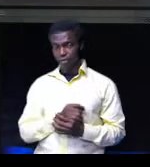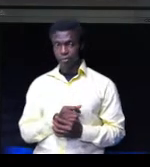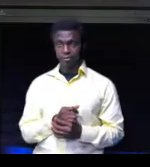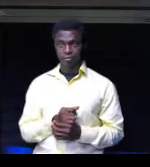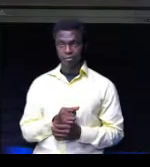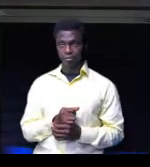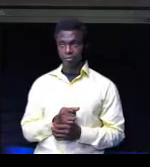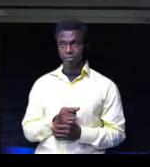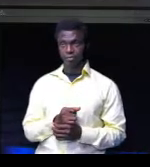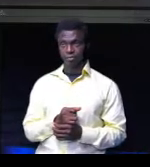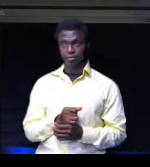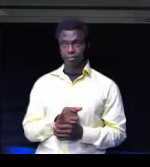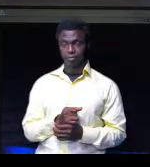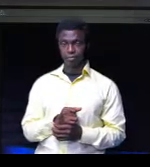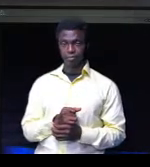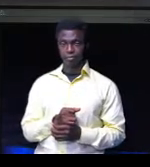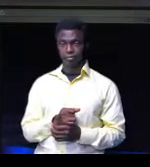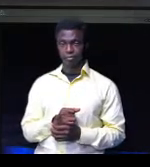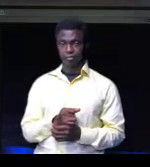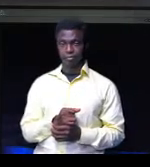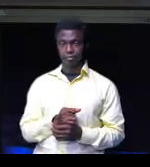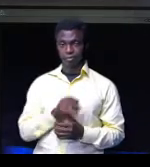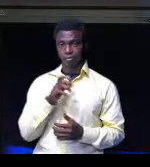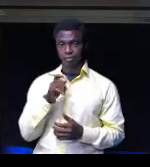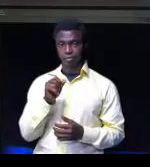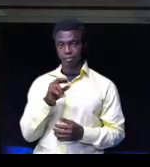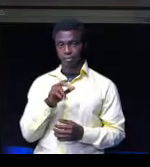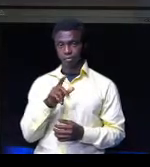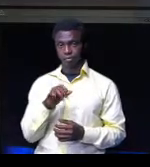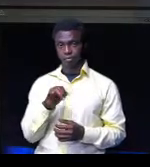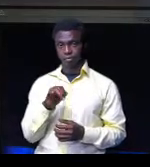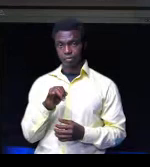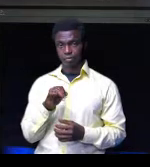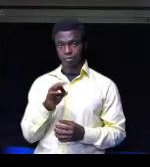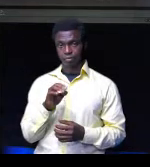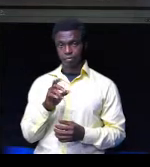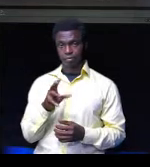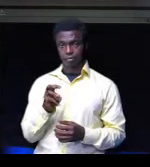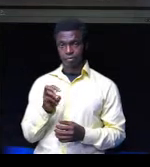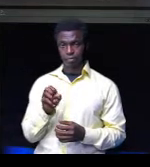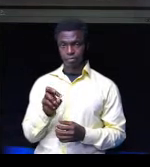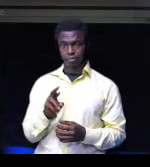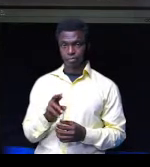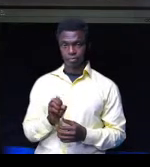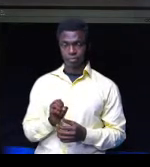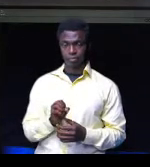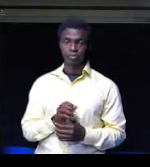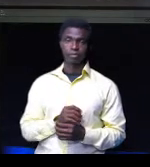Lemon. Lemon. Cauliflower. Yes.